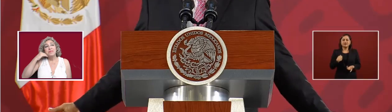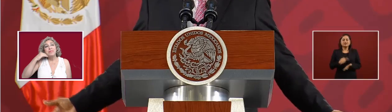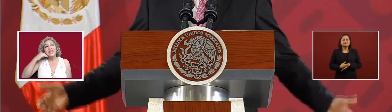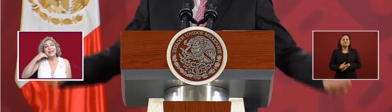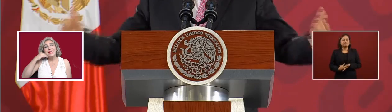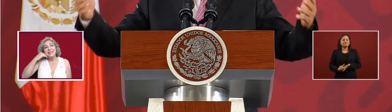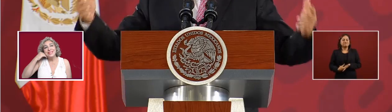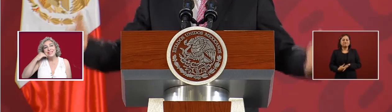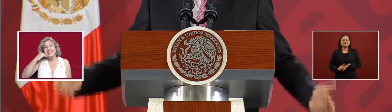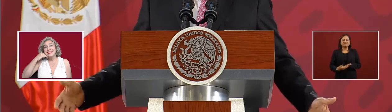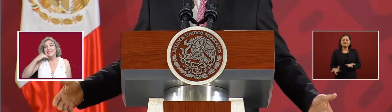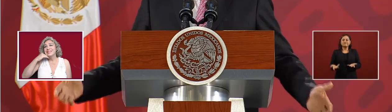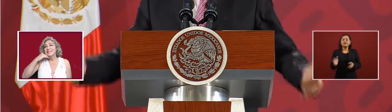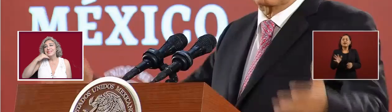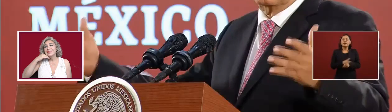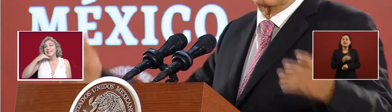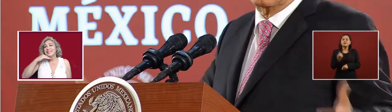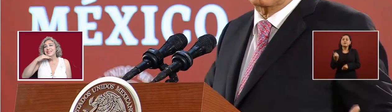because